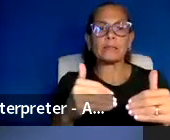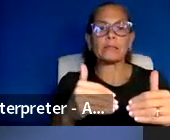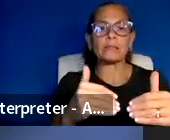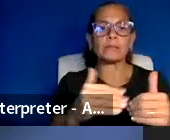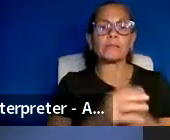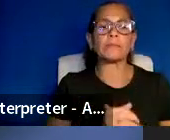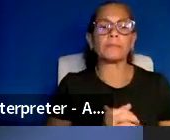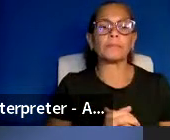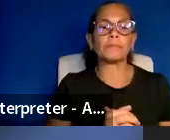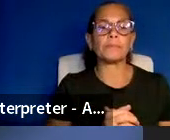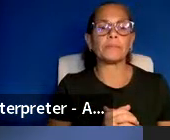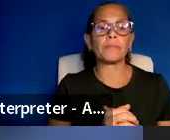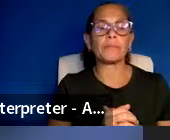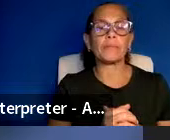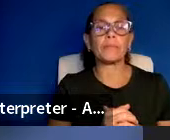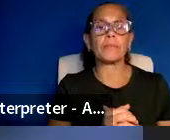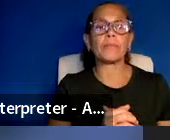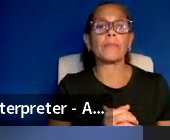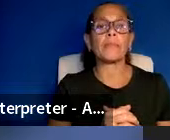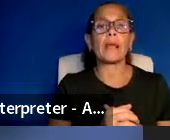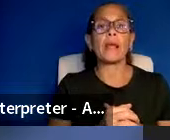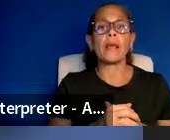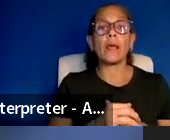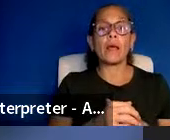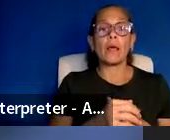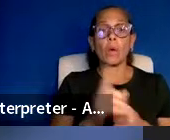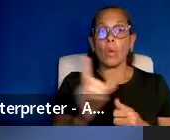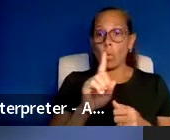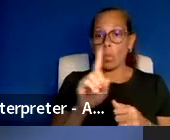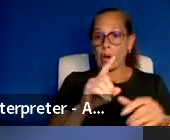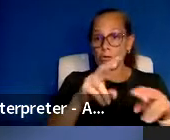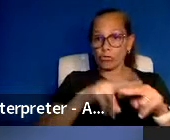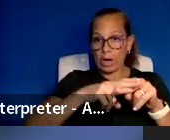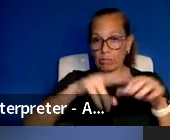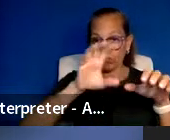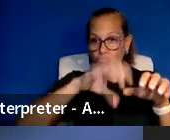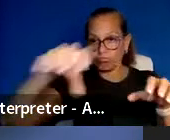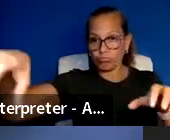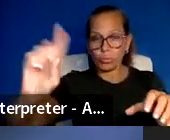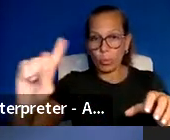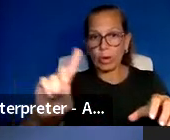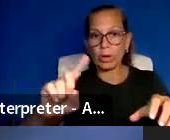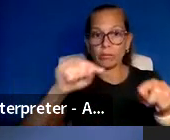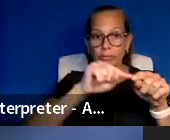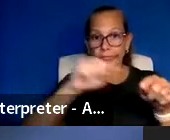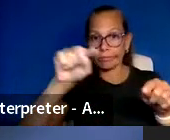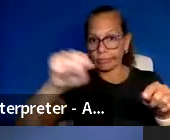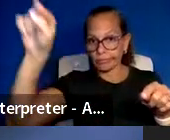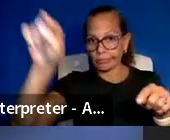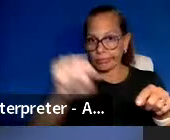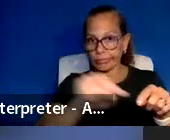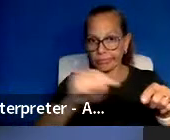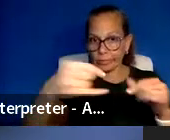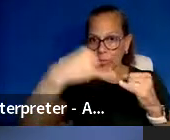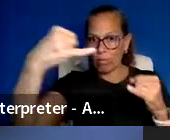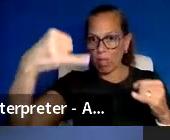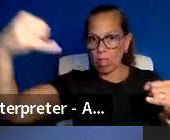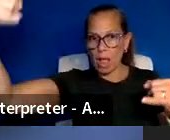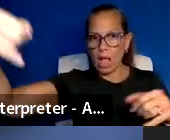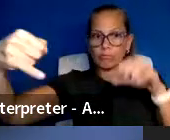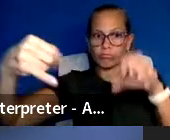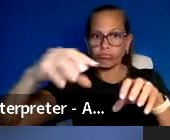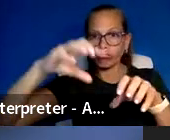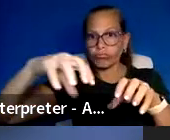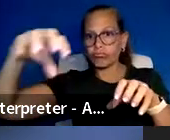time. So the stations themselves, again, will be along the Hellgate line. You